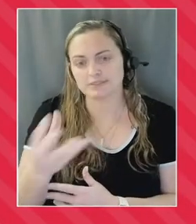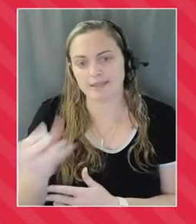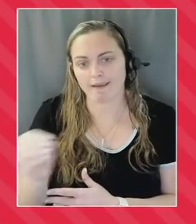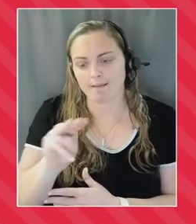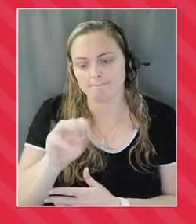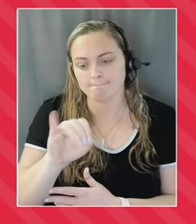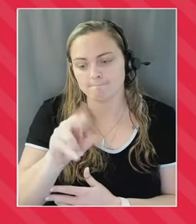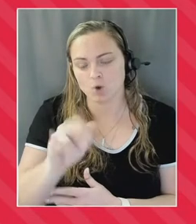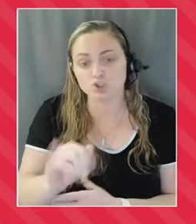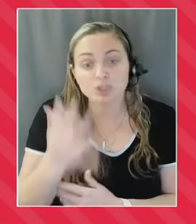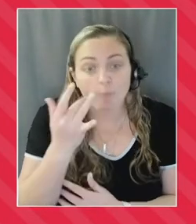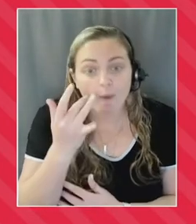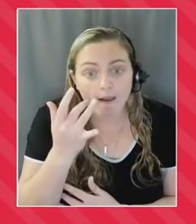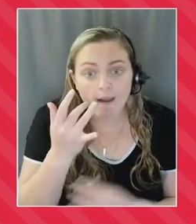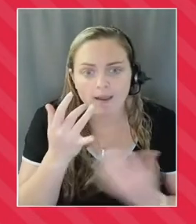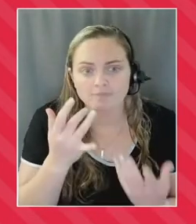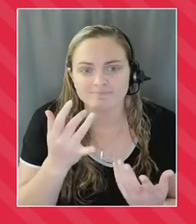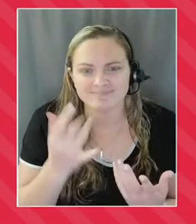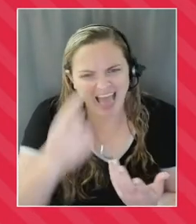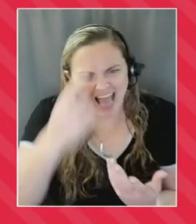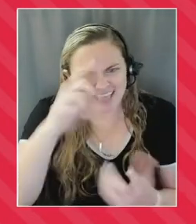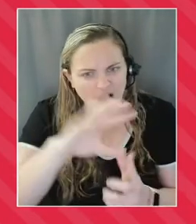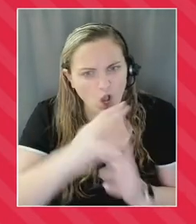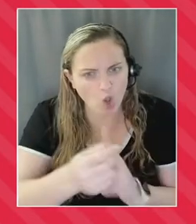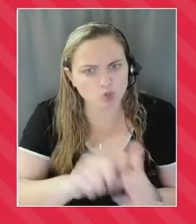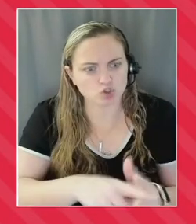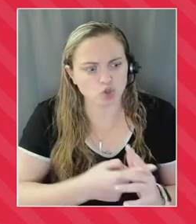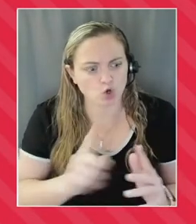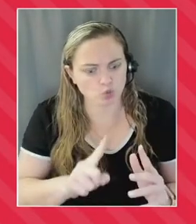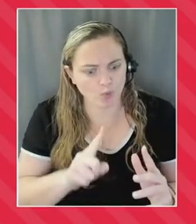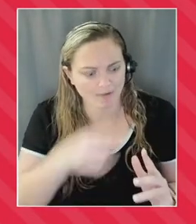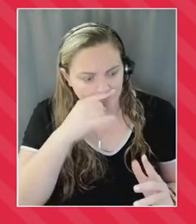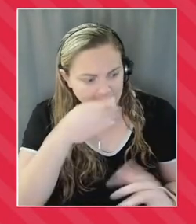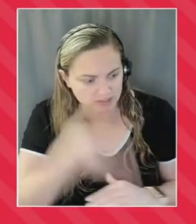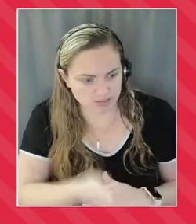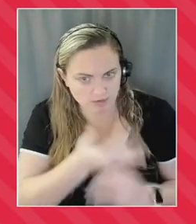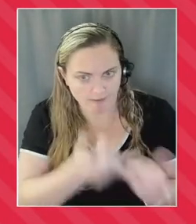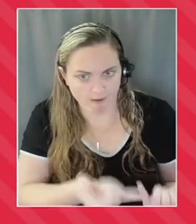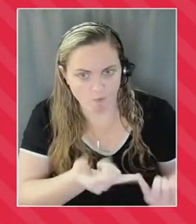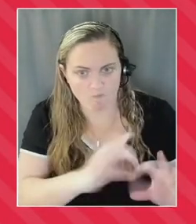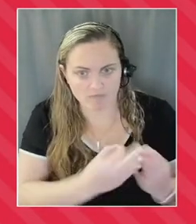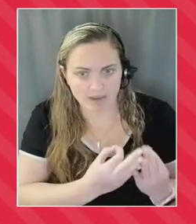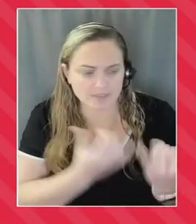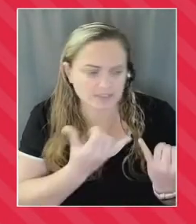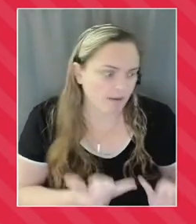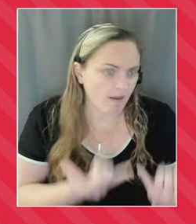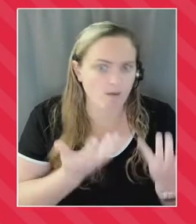because I believe that that culture starts where kids are, where kids and families are.